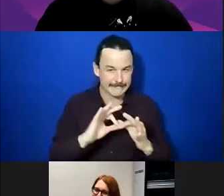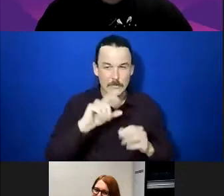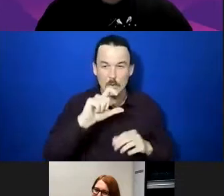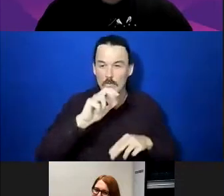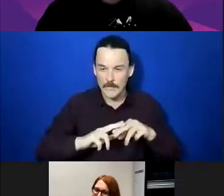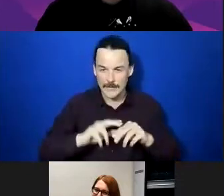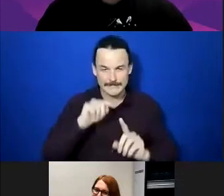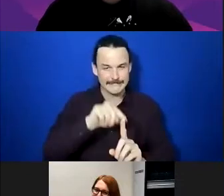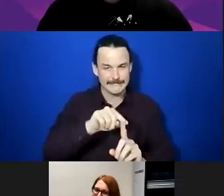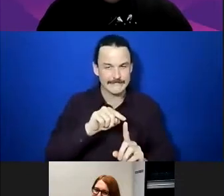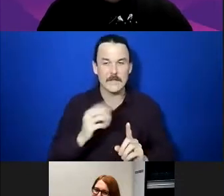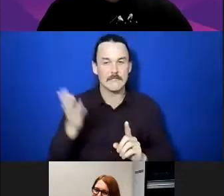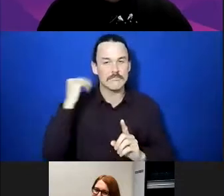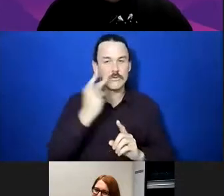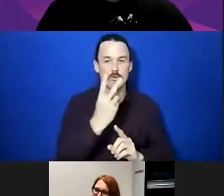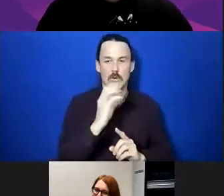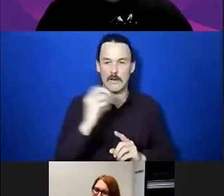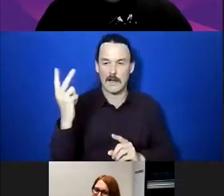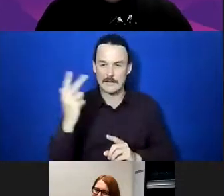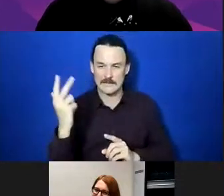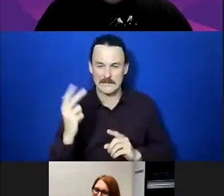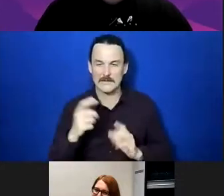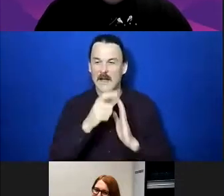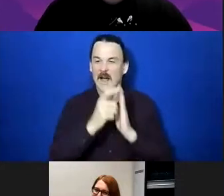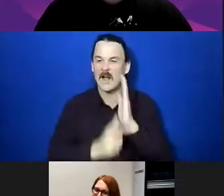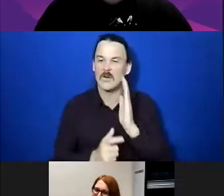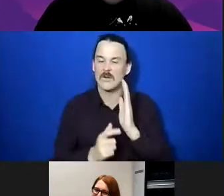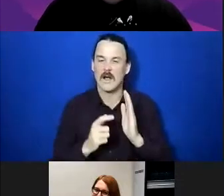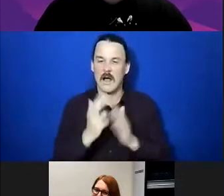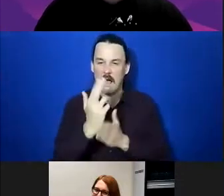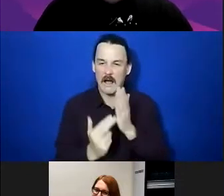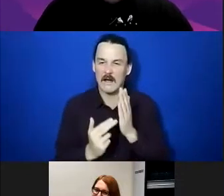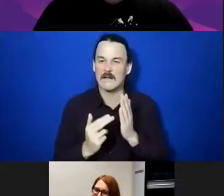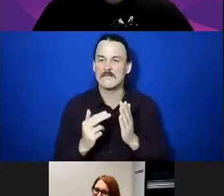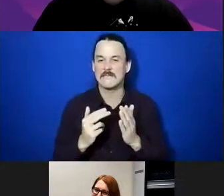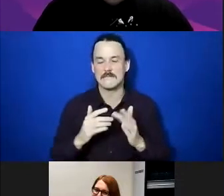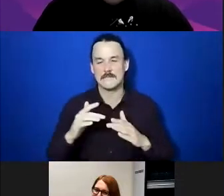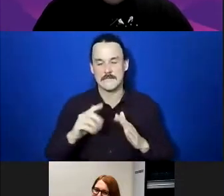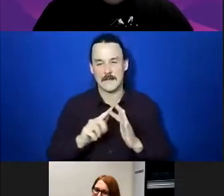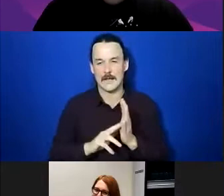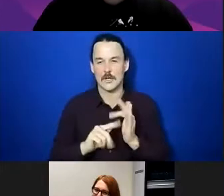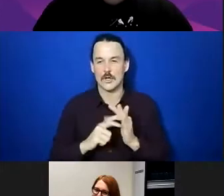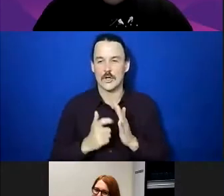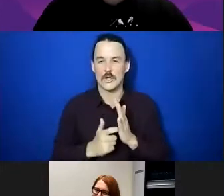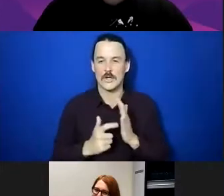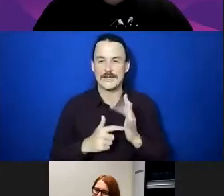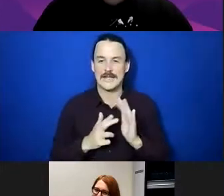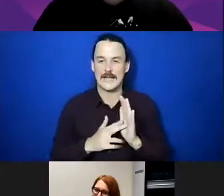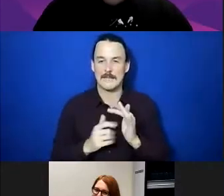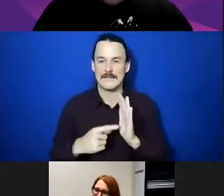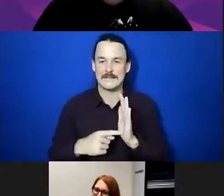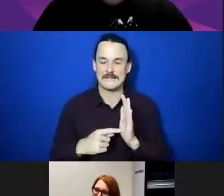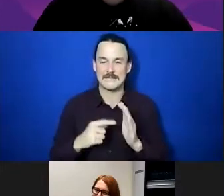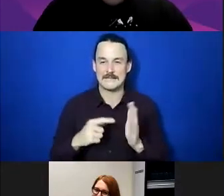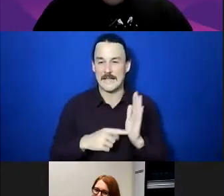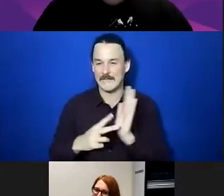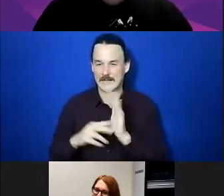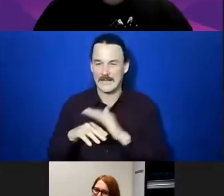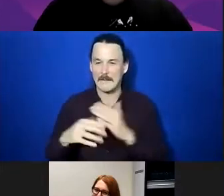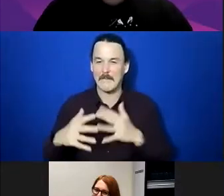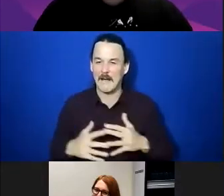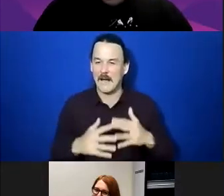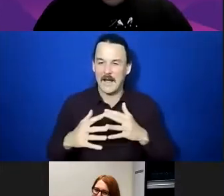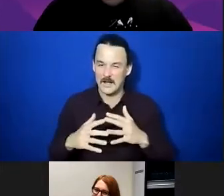published by Arts and Entertainment Television in America, which described how chloroform has been used in